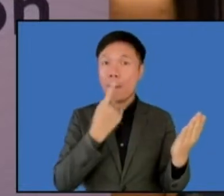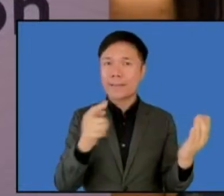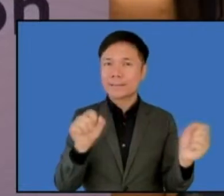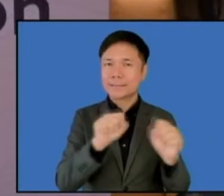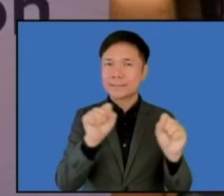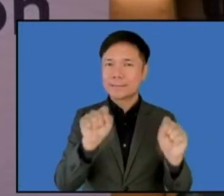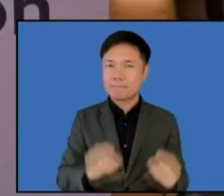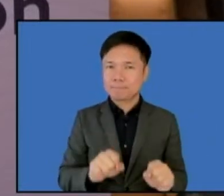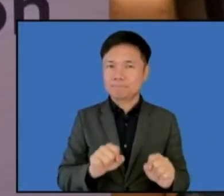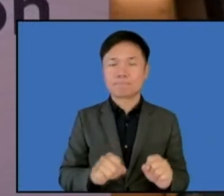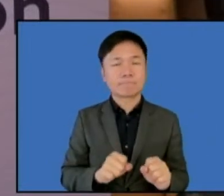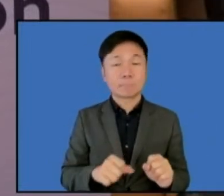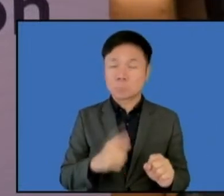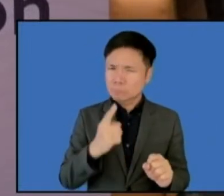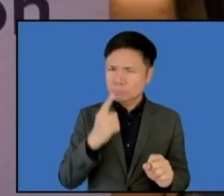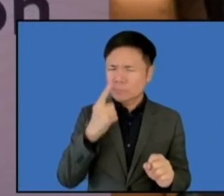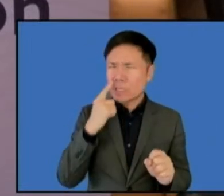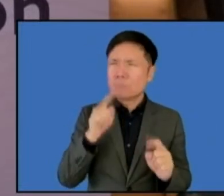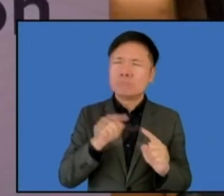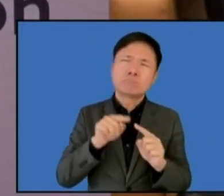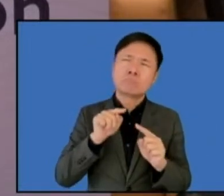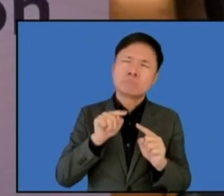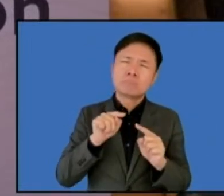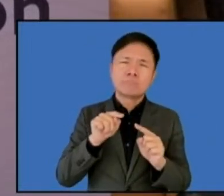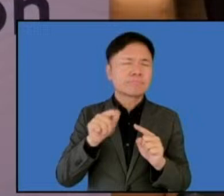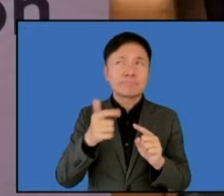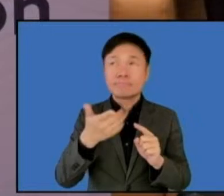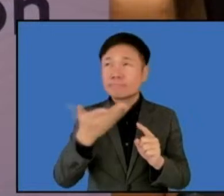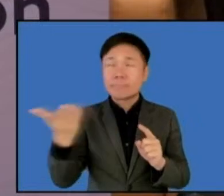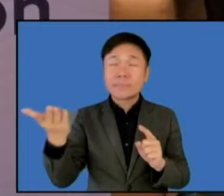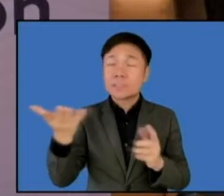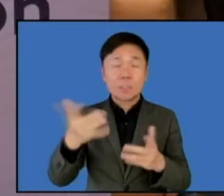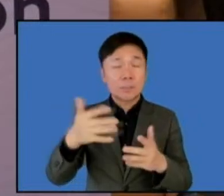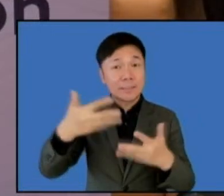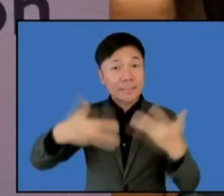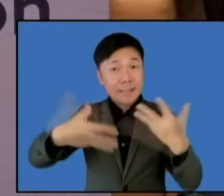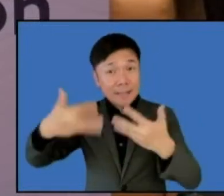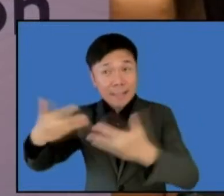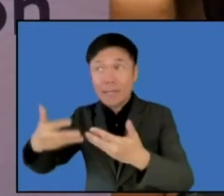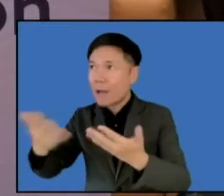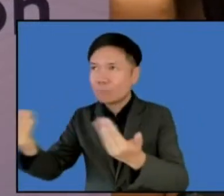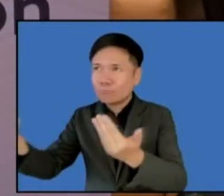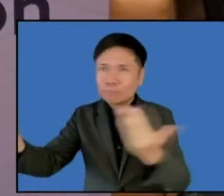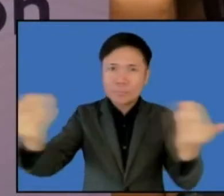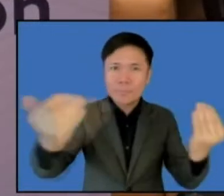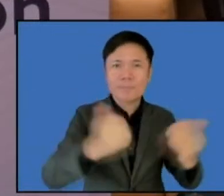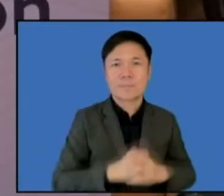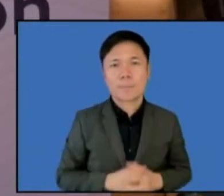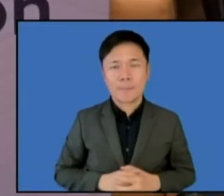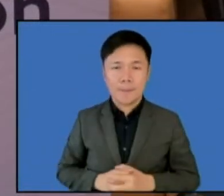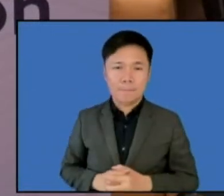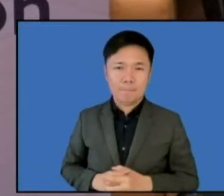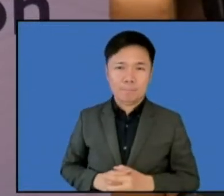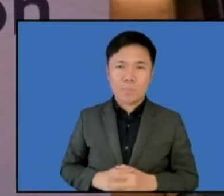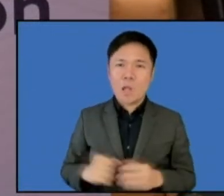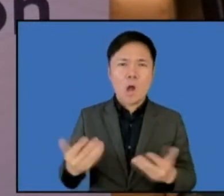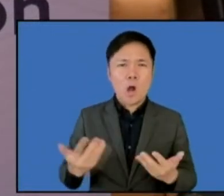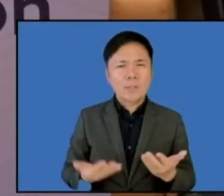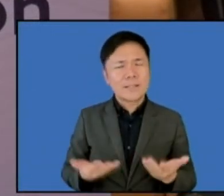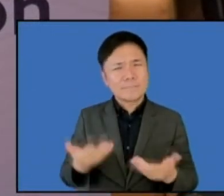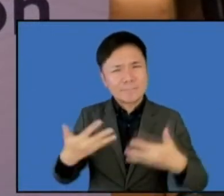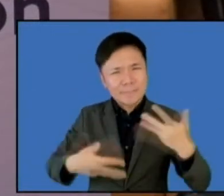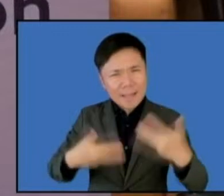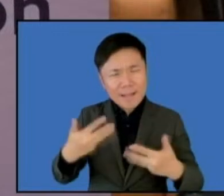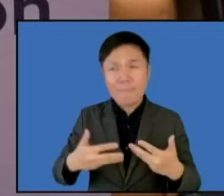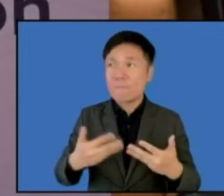are other data out there. The low-hanging fruit we were discussing then were administrative data. These are the data